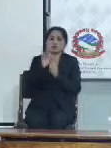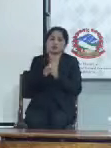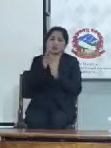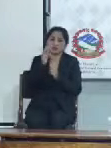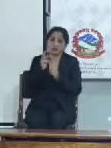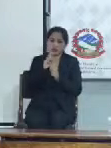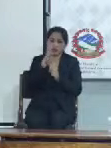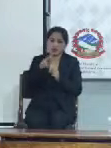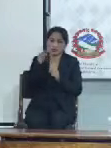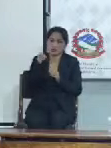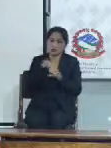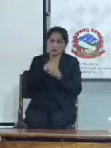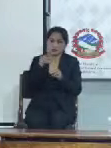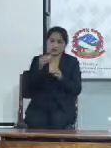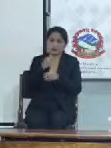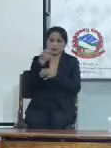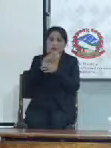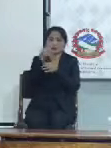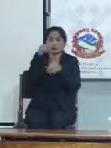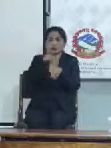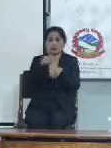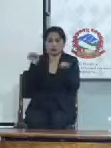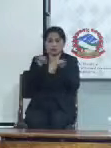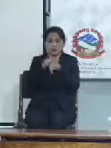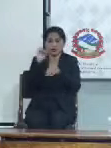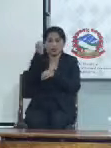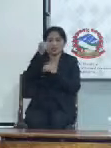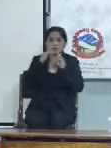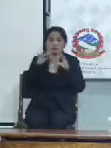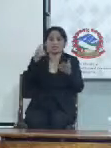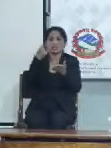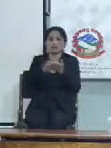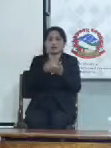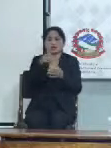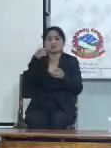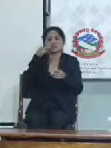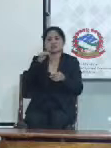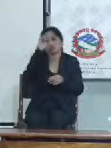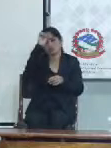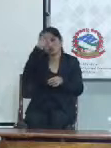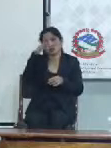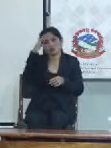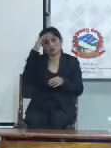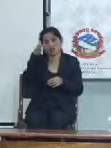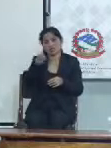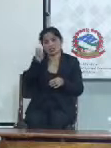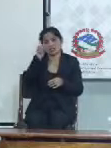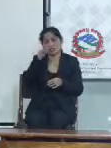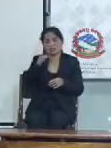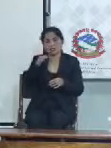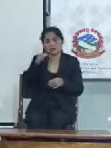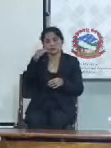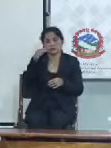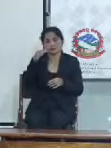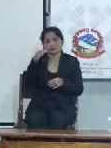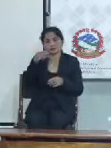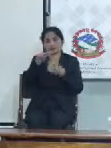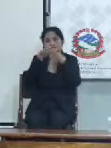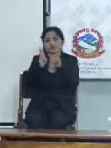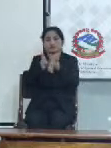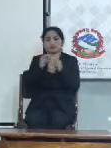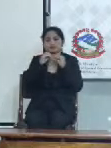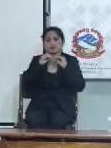regulations, and specific information should be freely broadcasted. That is the provision, uh,